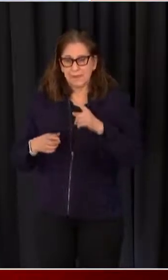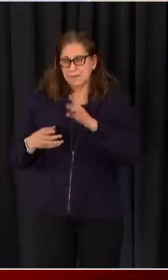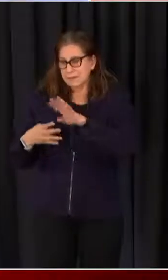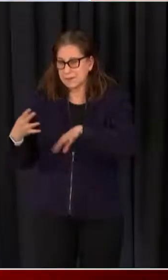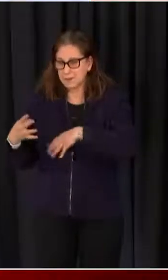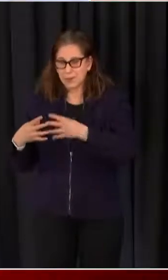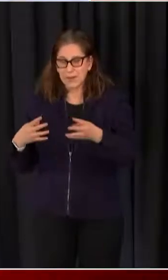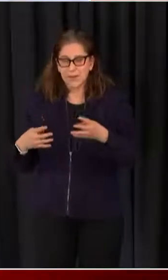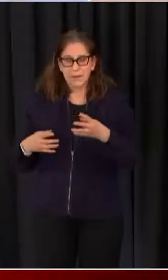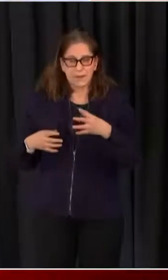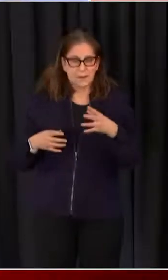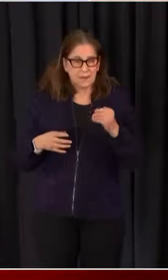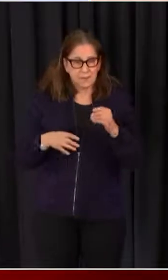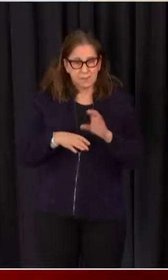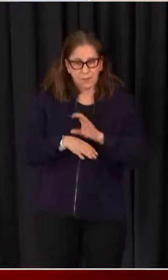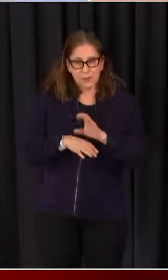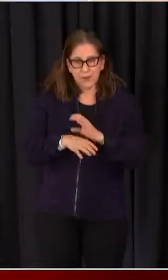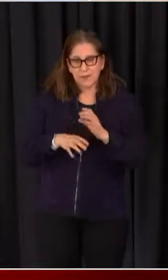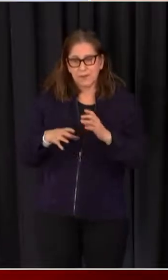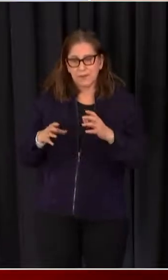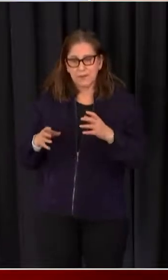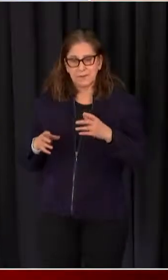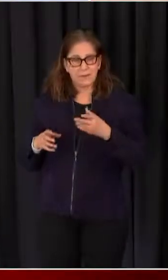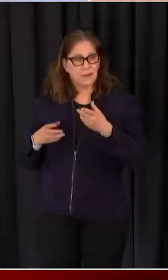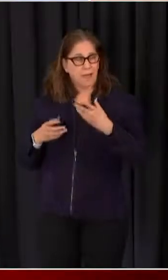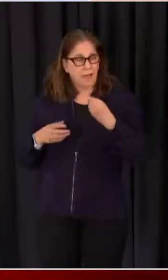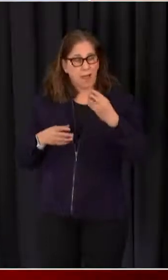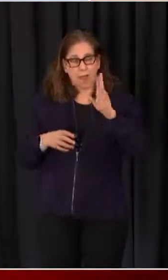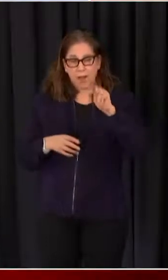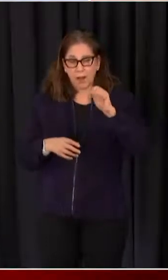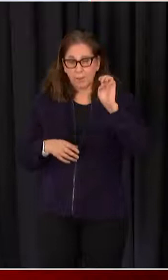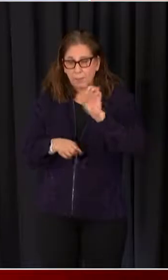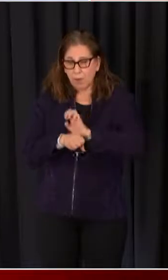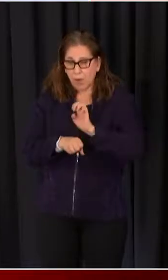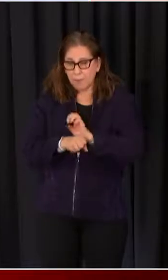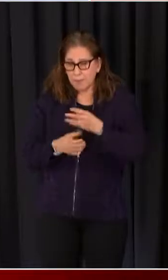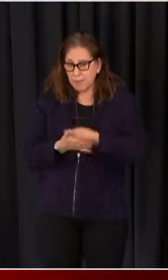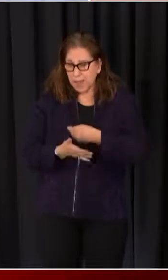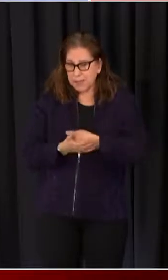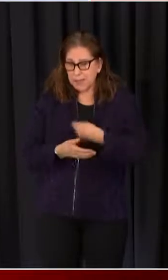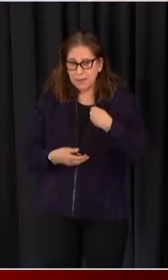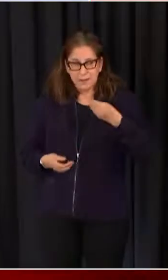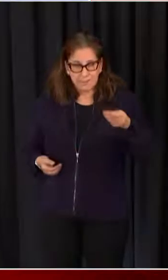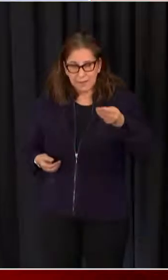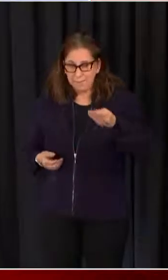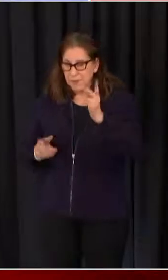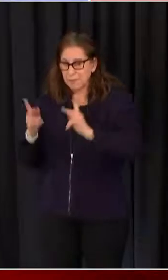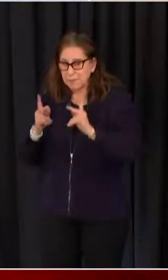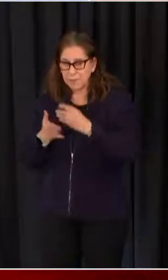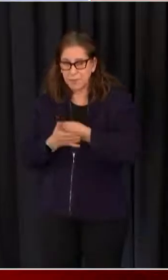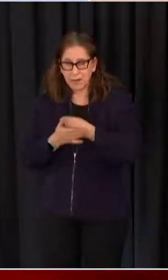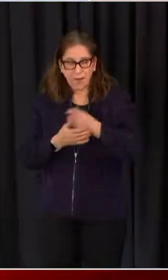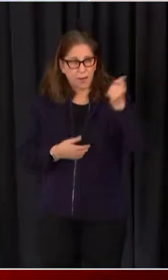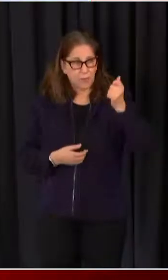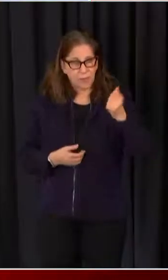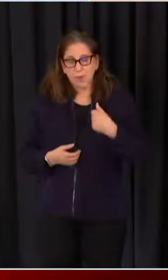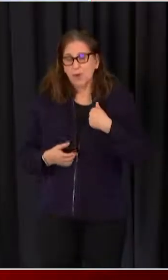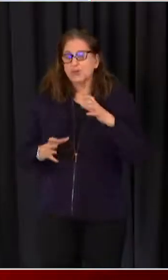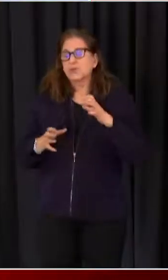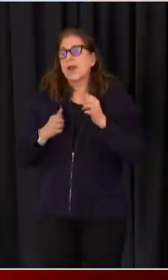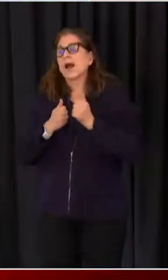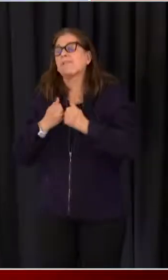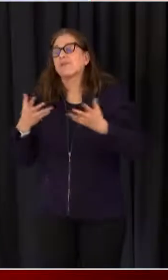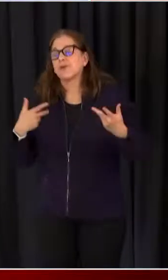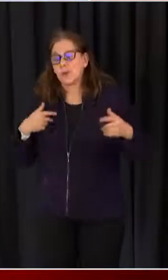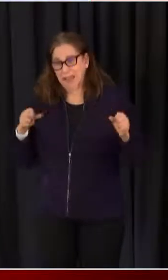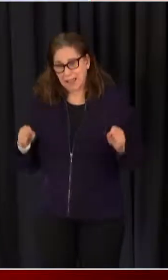to vaccines to delivering unemployment, we're making all of those things work as best that we can to get